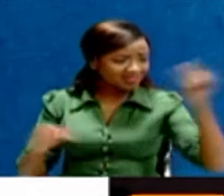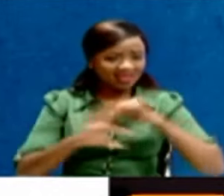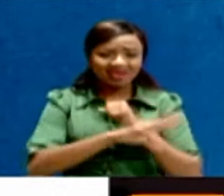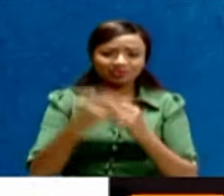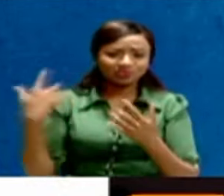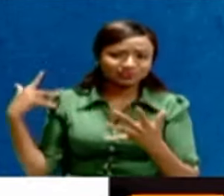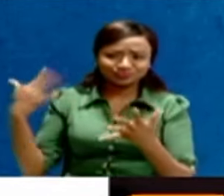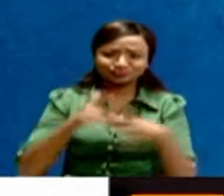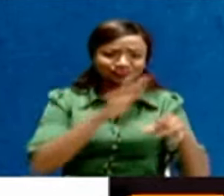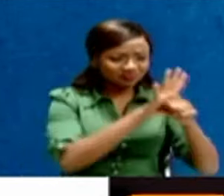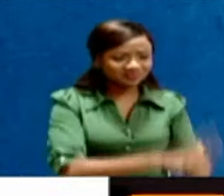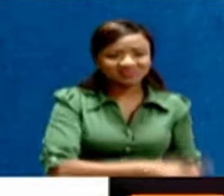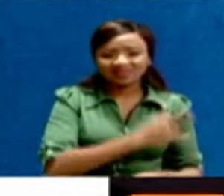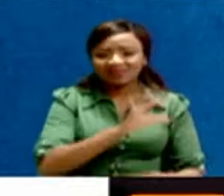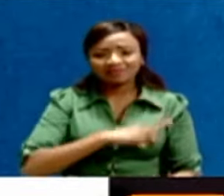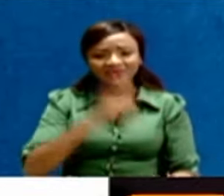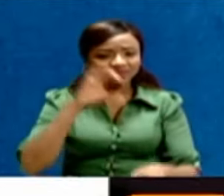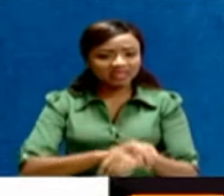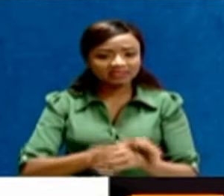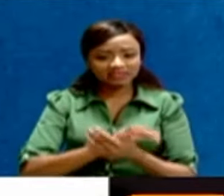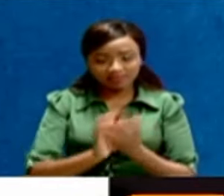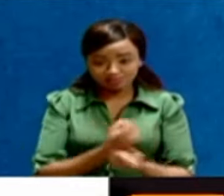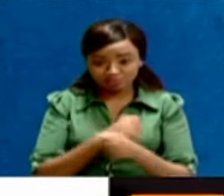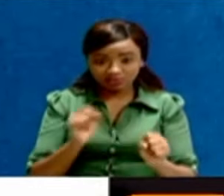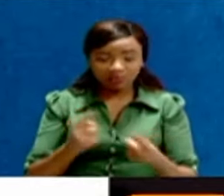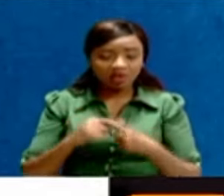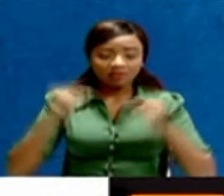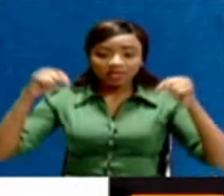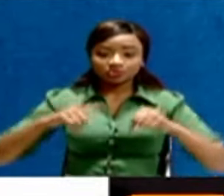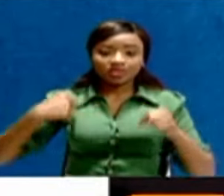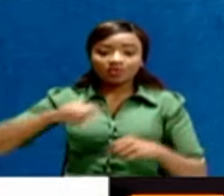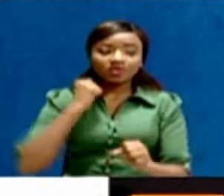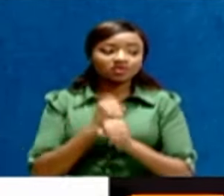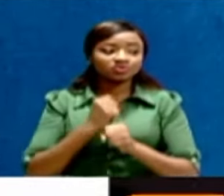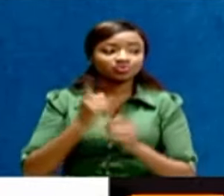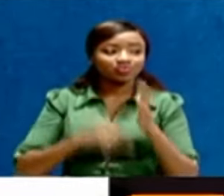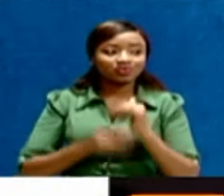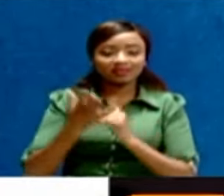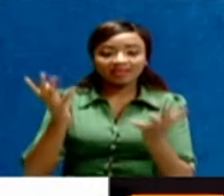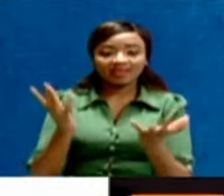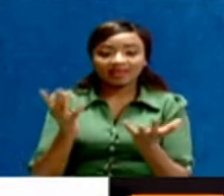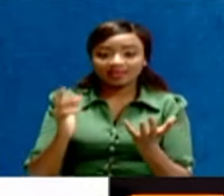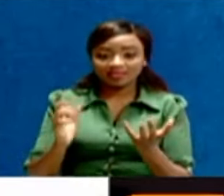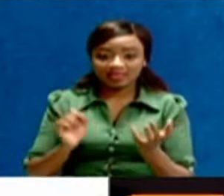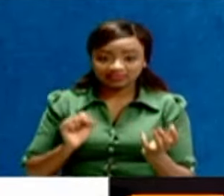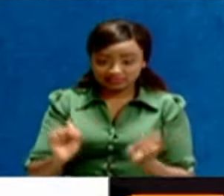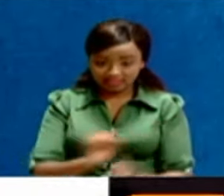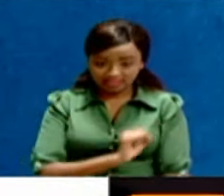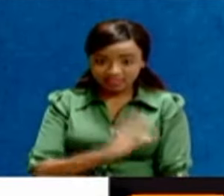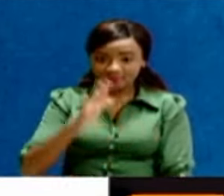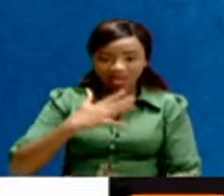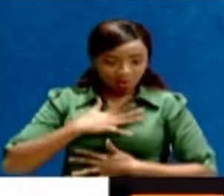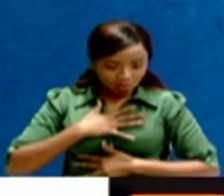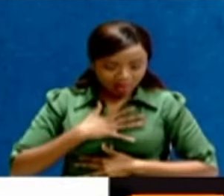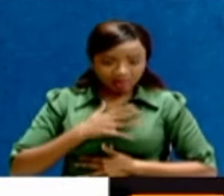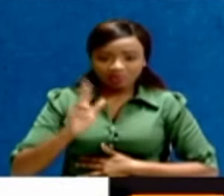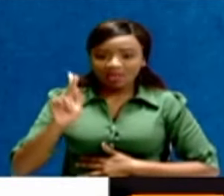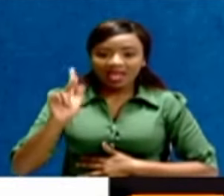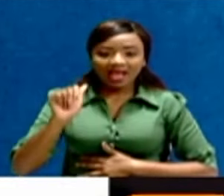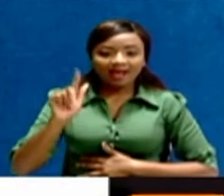for many years. So today, what we did in the Senate was that the Honorable Senator Kang'ata brought in